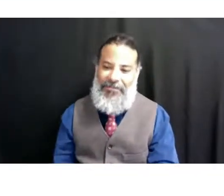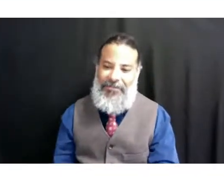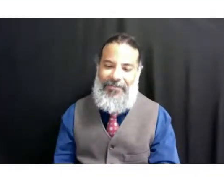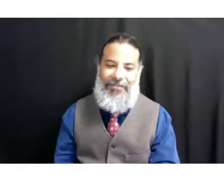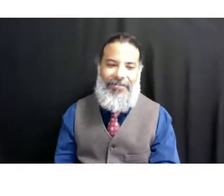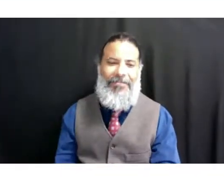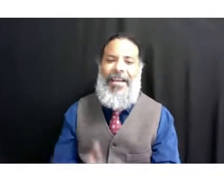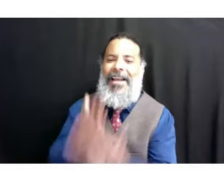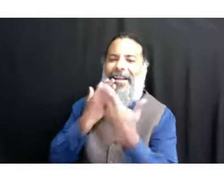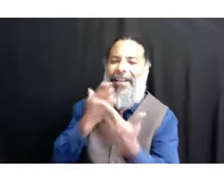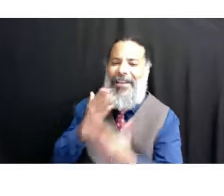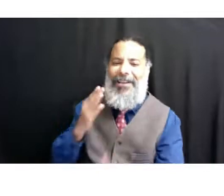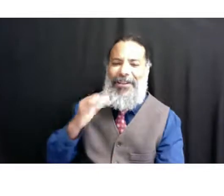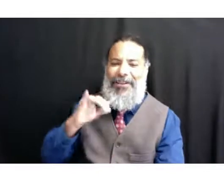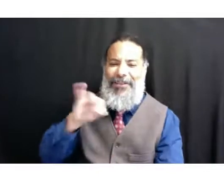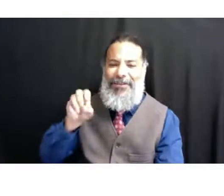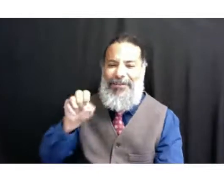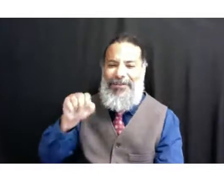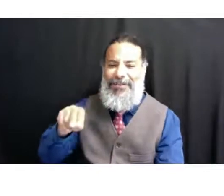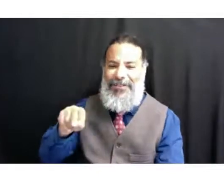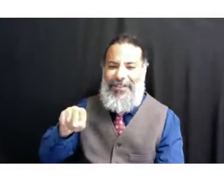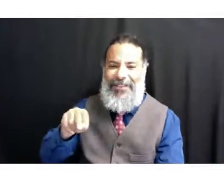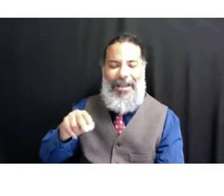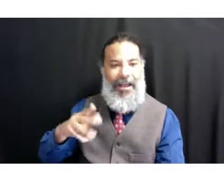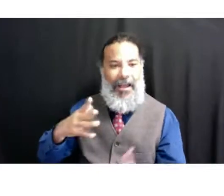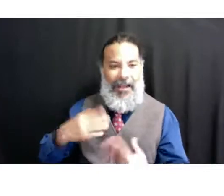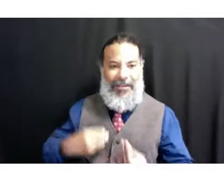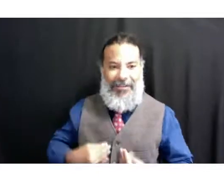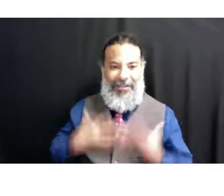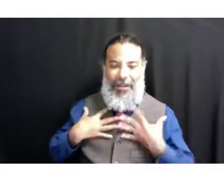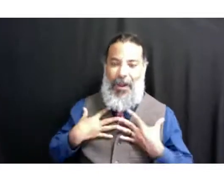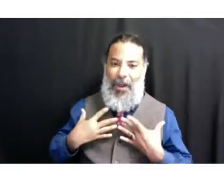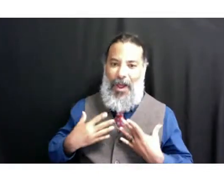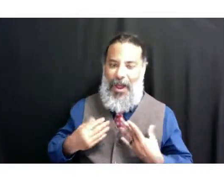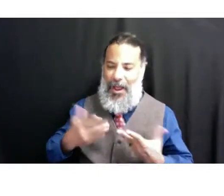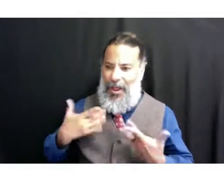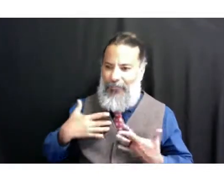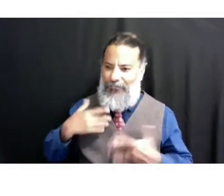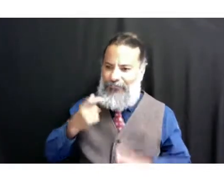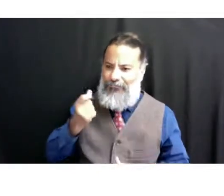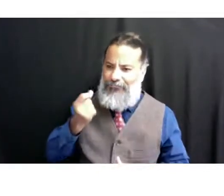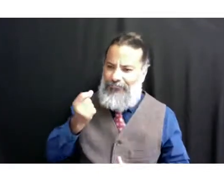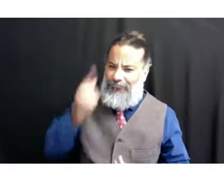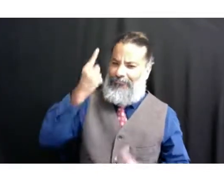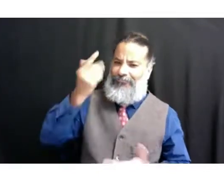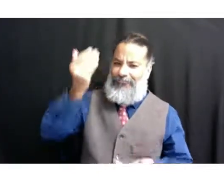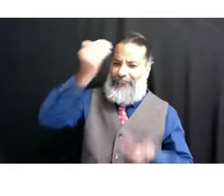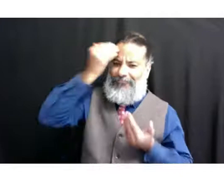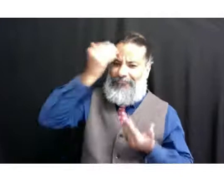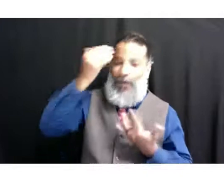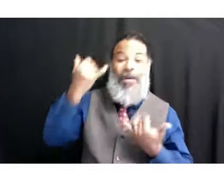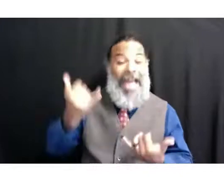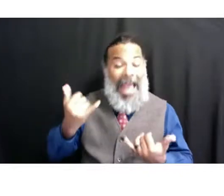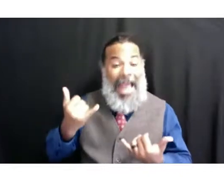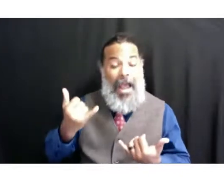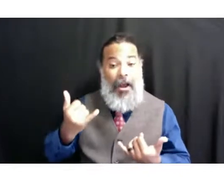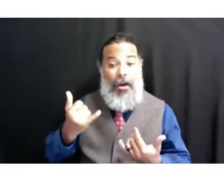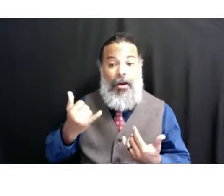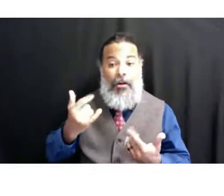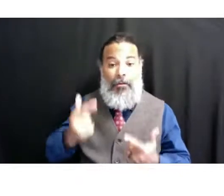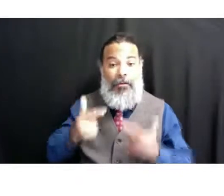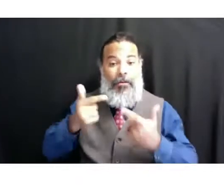Thank you, Jean, for that inspired and inspiring and enlightening presentation. Folks, we are now thrilled to